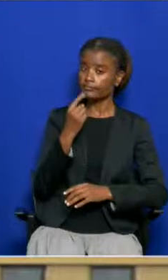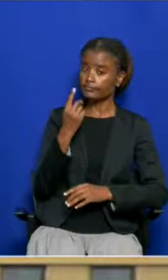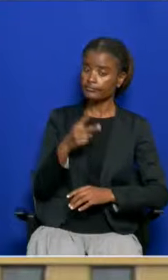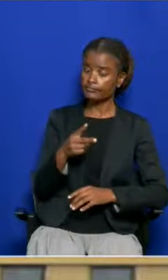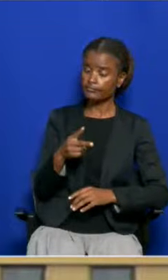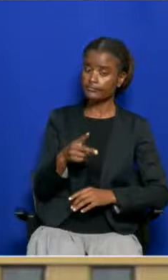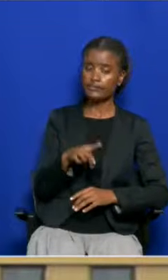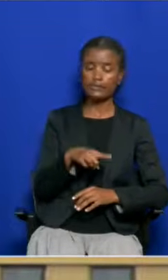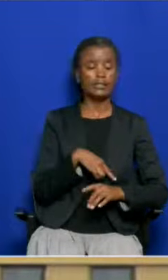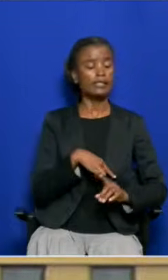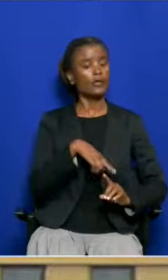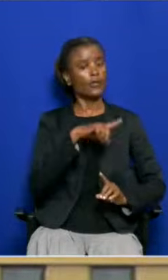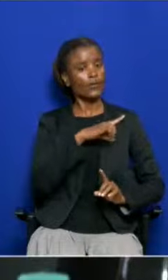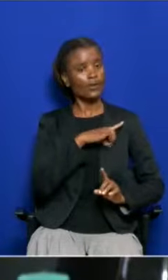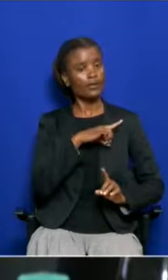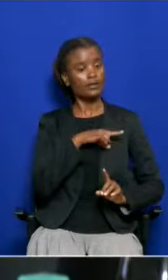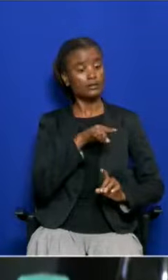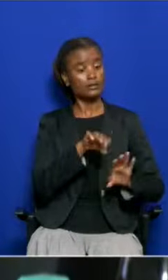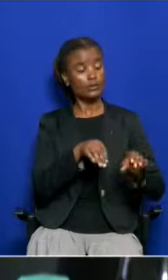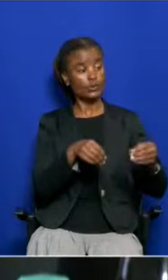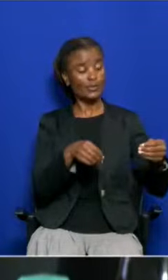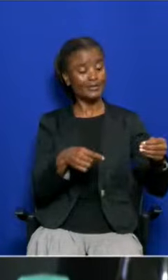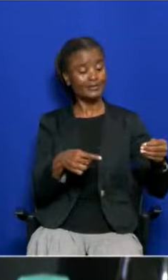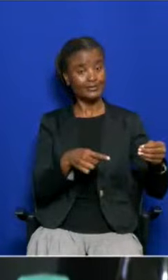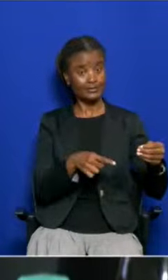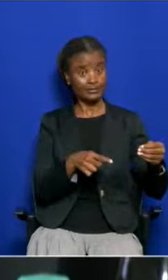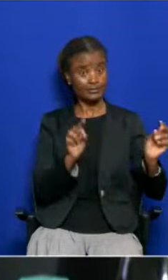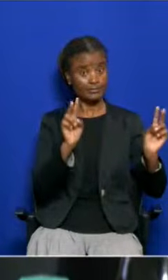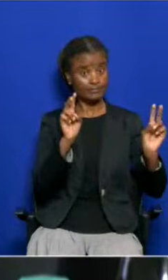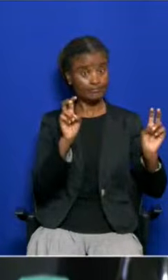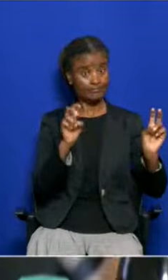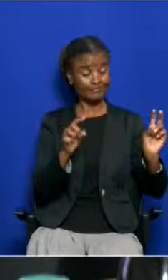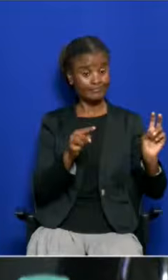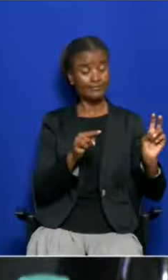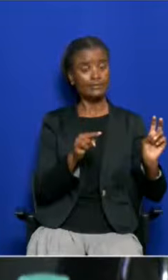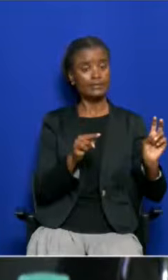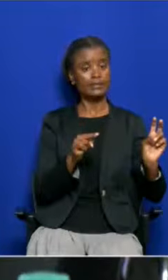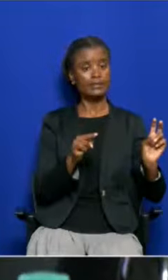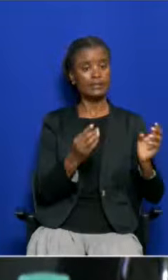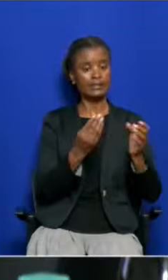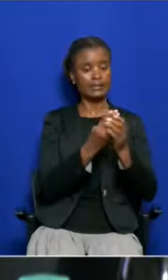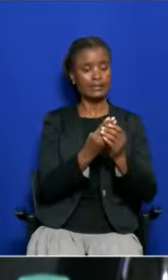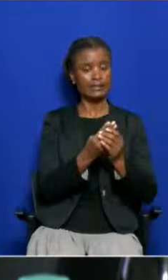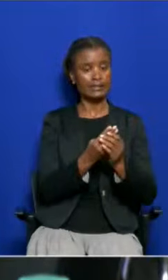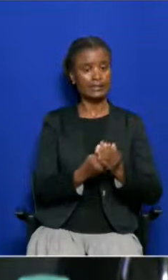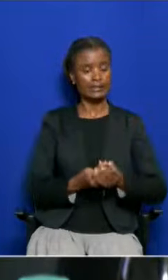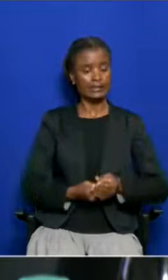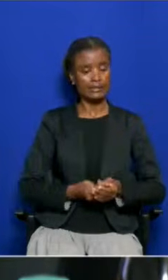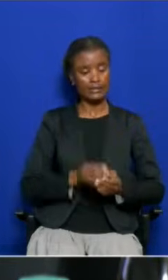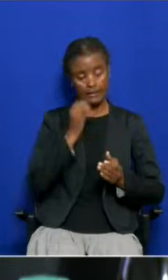Why is this document's heading case numbers for Joe Sibanyoni?